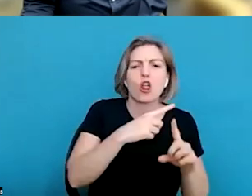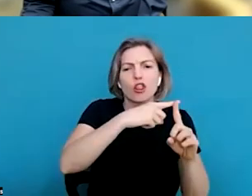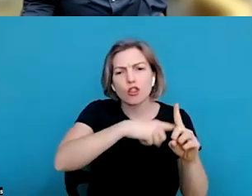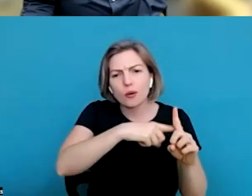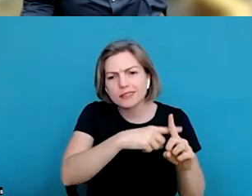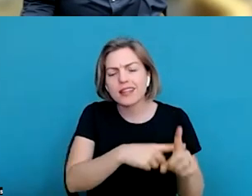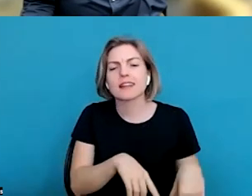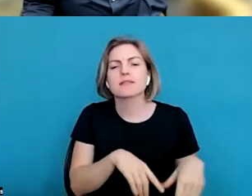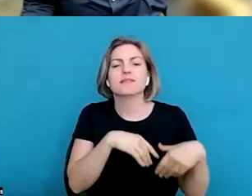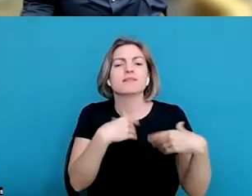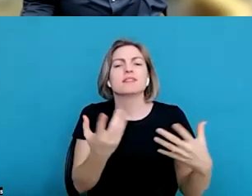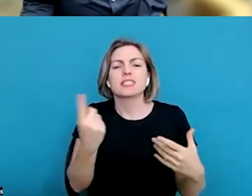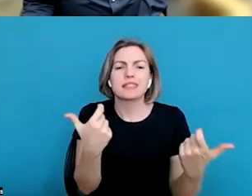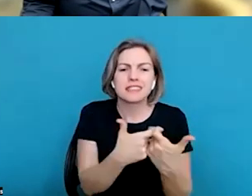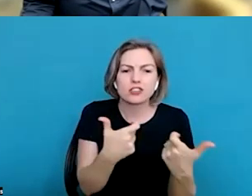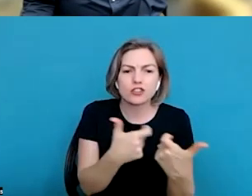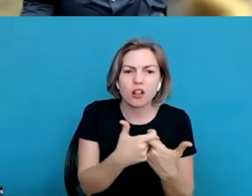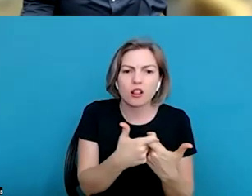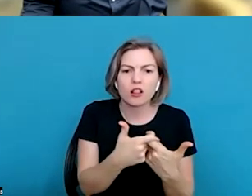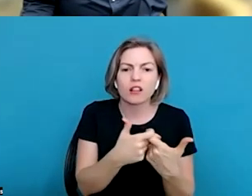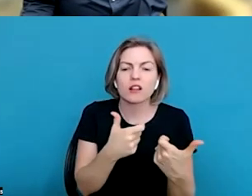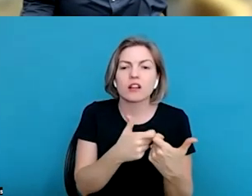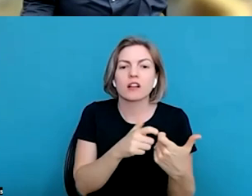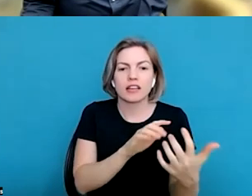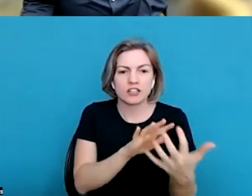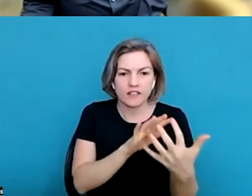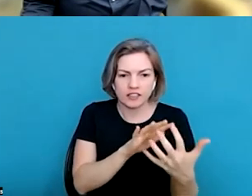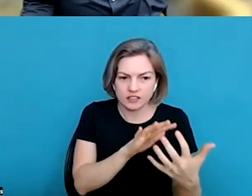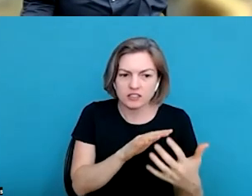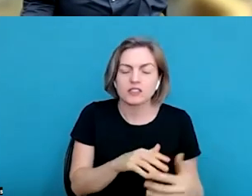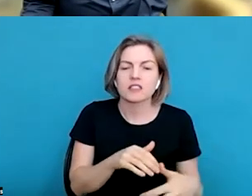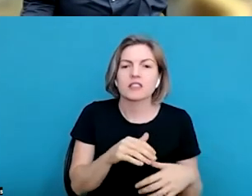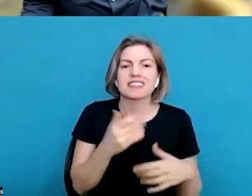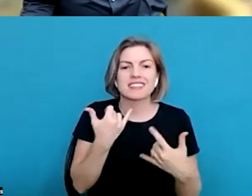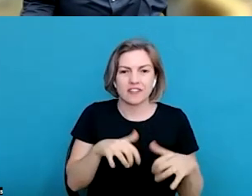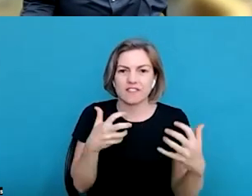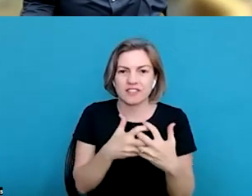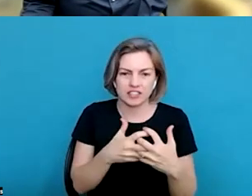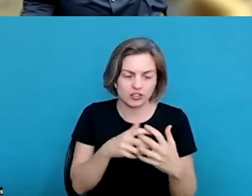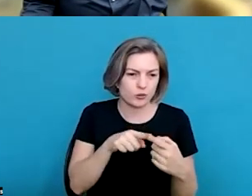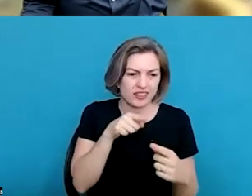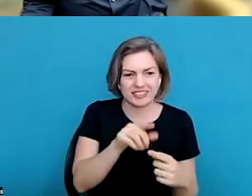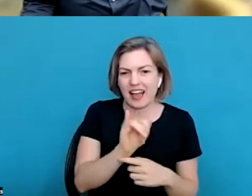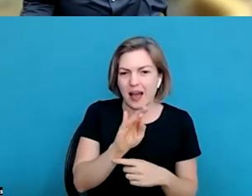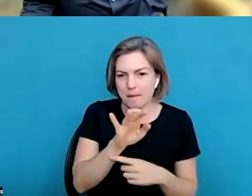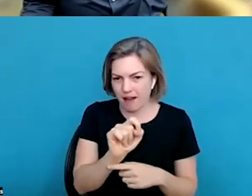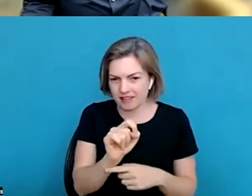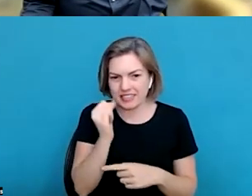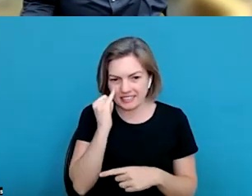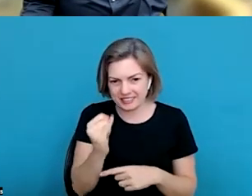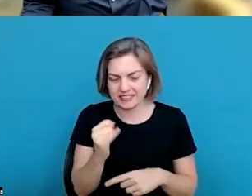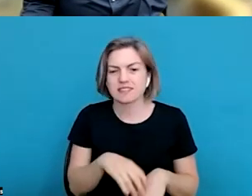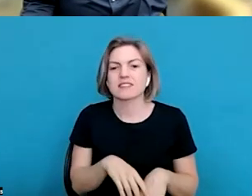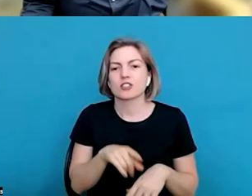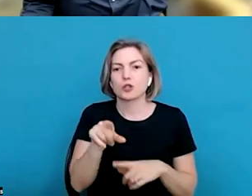or something that has a digital interface in the physical world still fits into this sort of iBot idea. You aim your